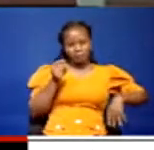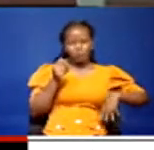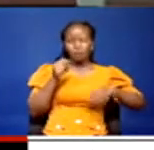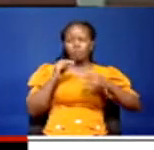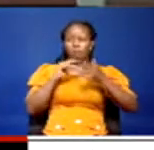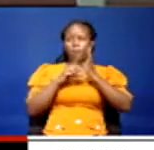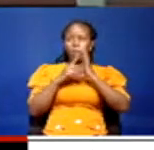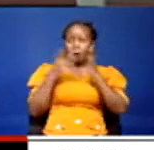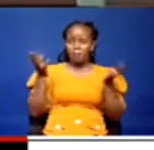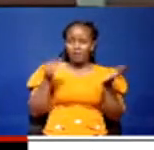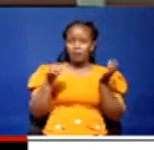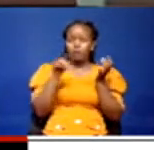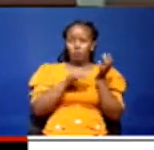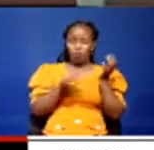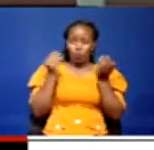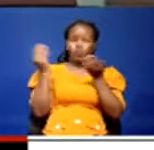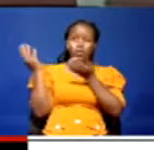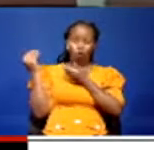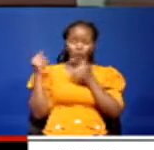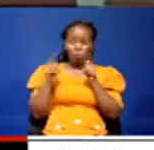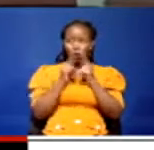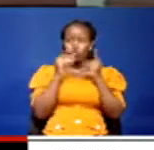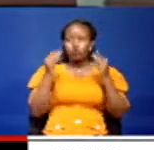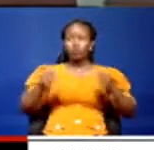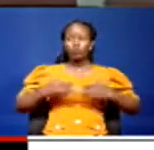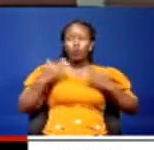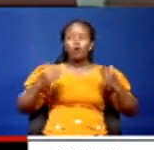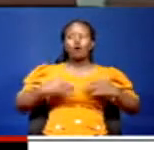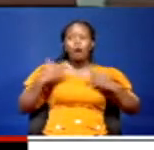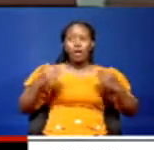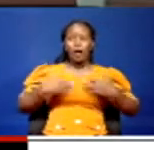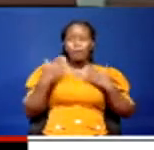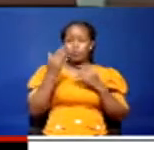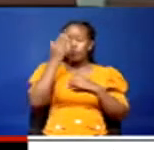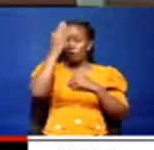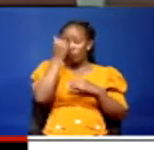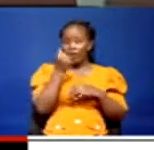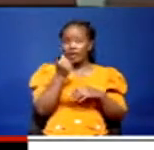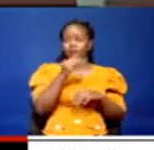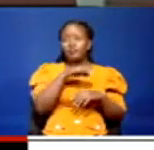we hope, and we are very happy that Right Honourable former Prime Minister